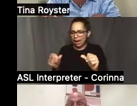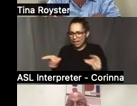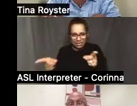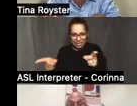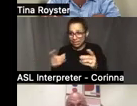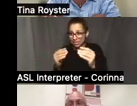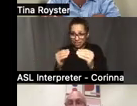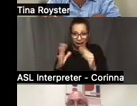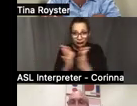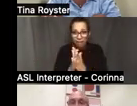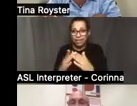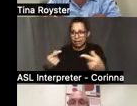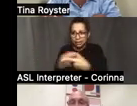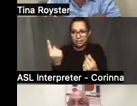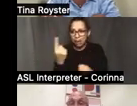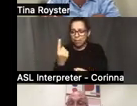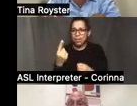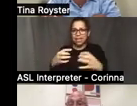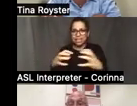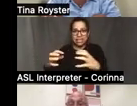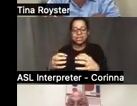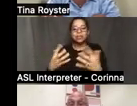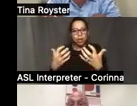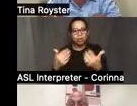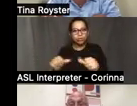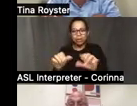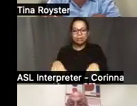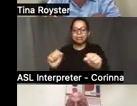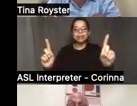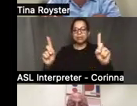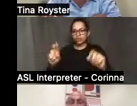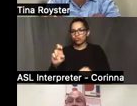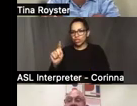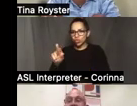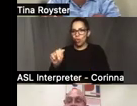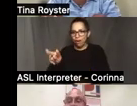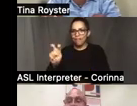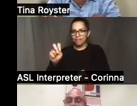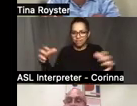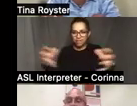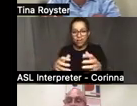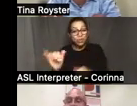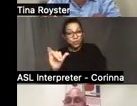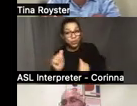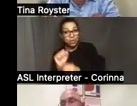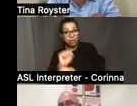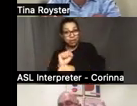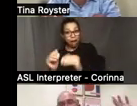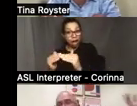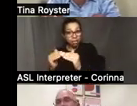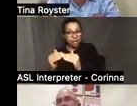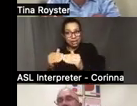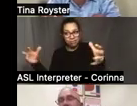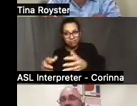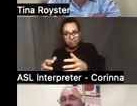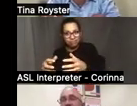We're seeing staff members calling for restorative practices with other colleagues. Okay, that's never